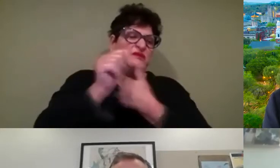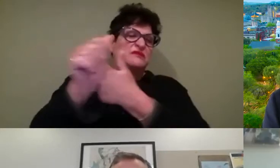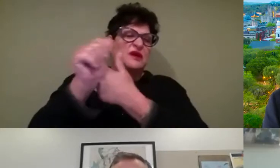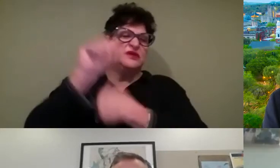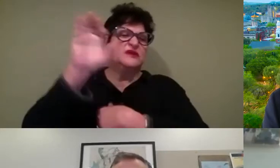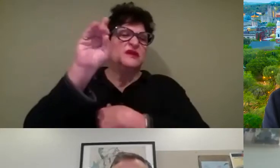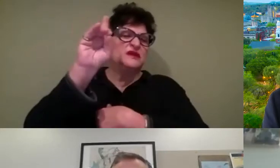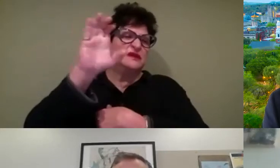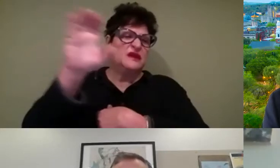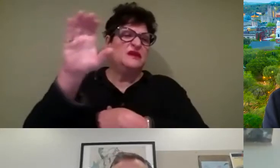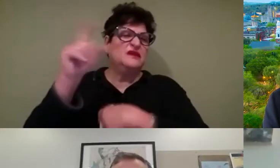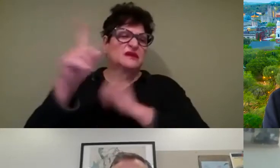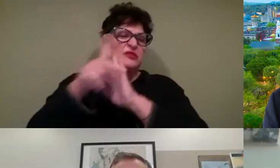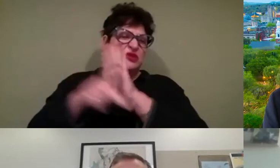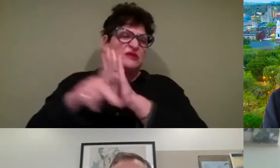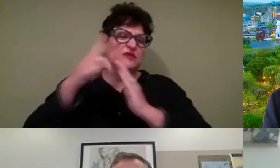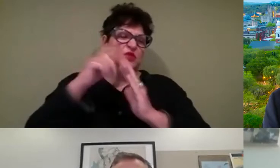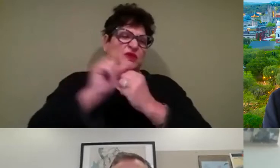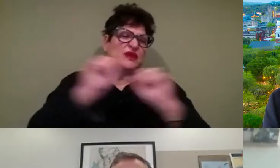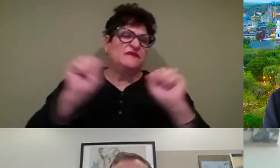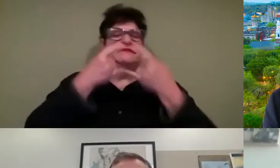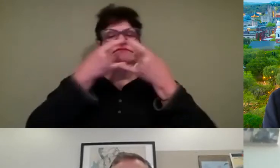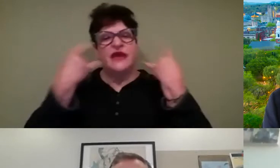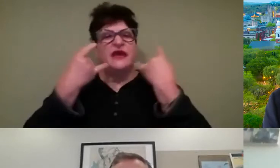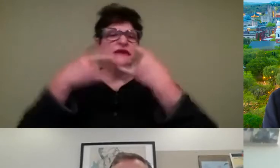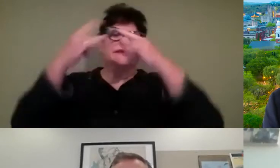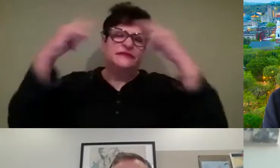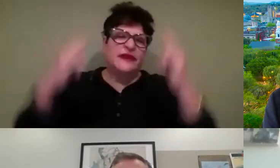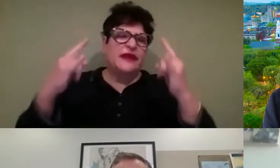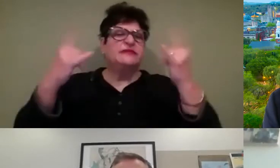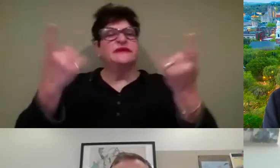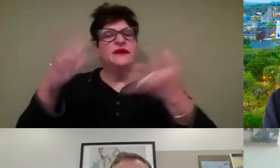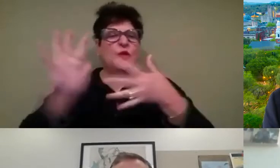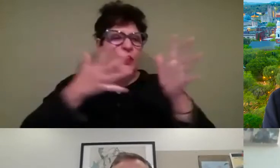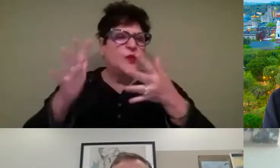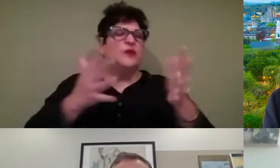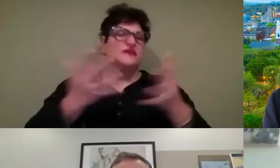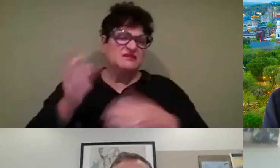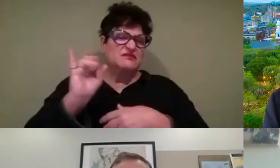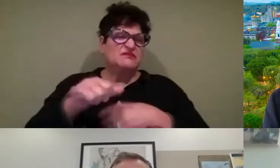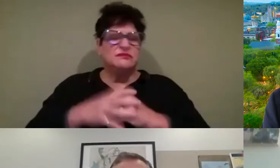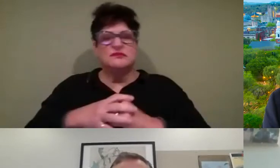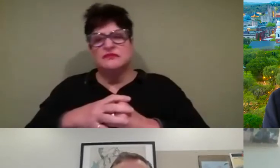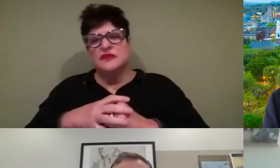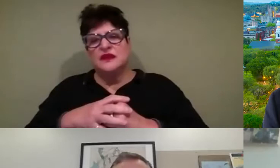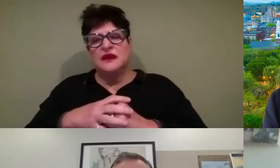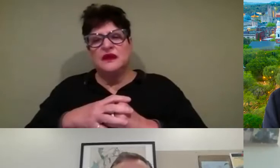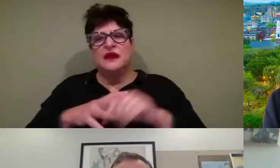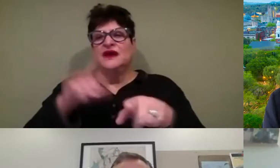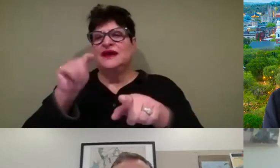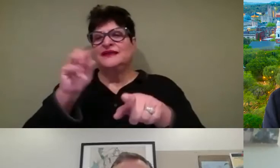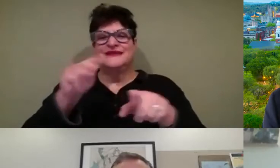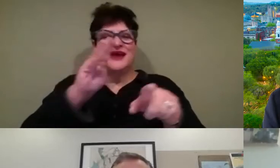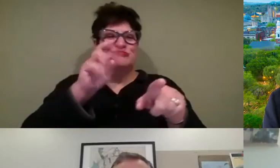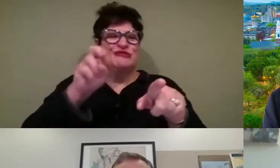basic principles for safety. Actually, I lied. I have one more question, if you don't mind. Tom Breen does it all the time.